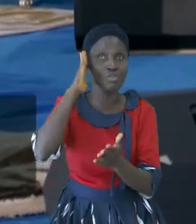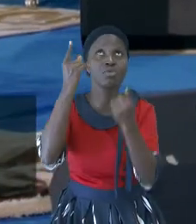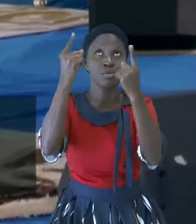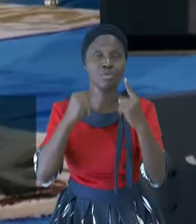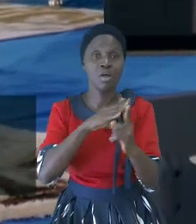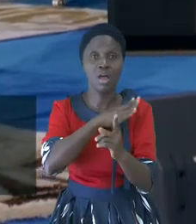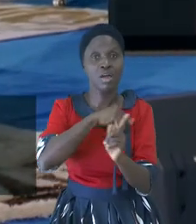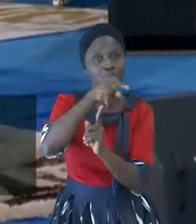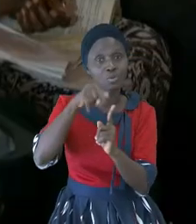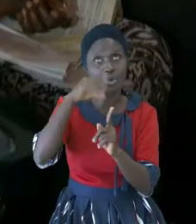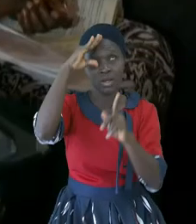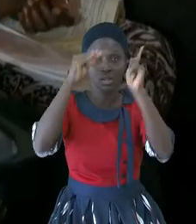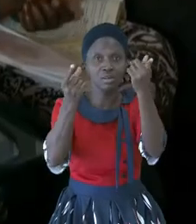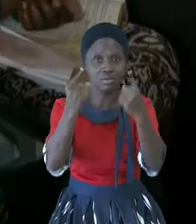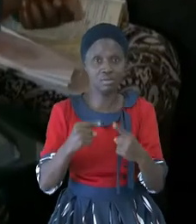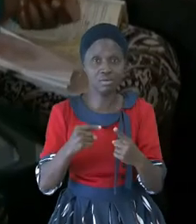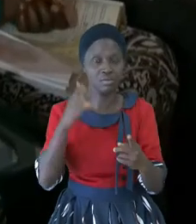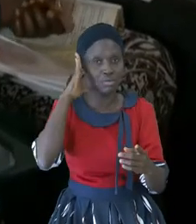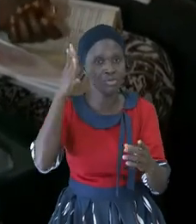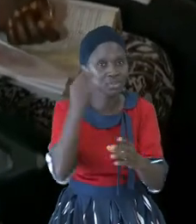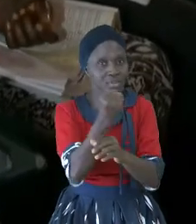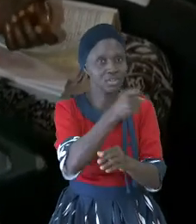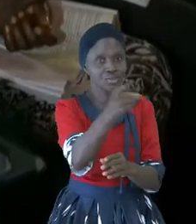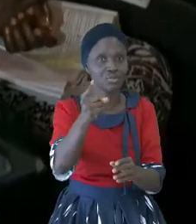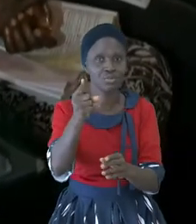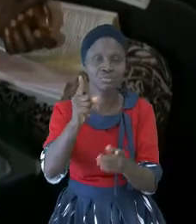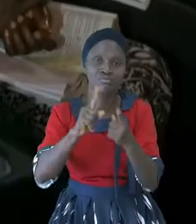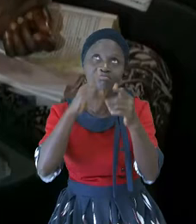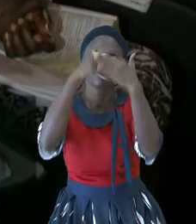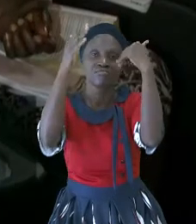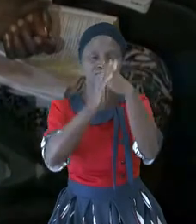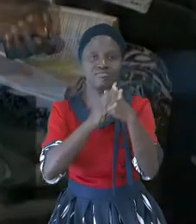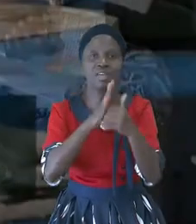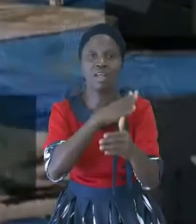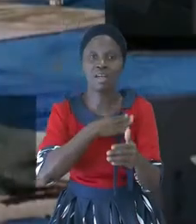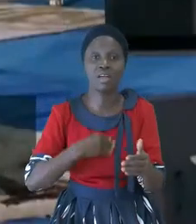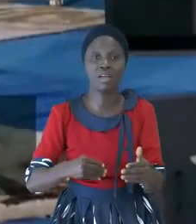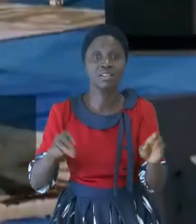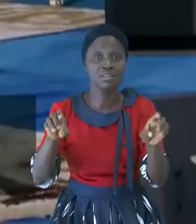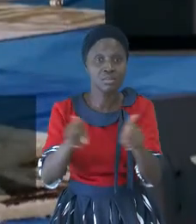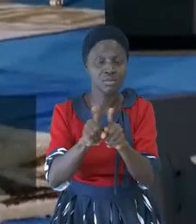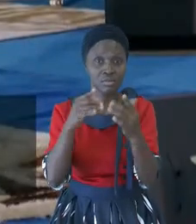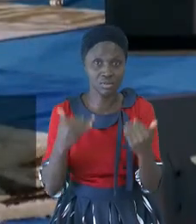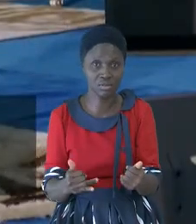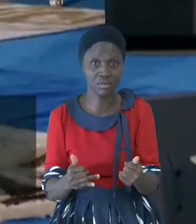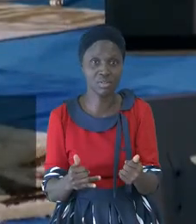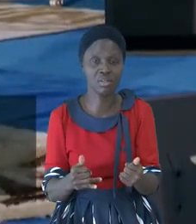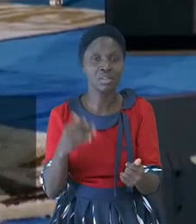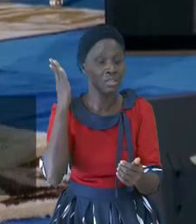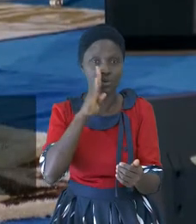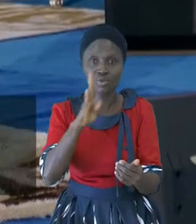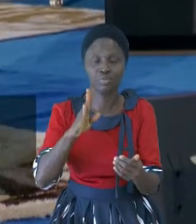you home to glory. Yeah. And even now, you'll enjoy the glory of the Lord in your